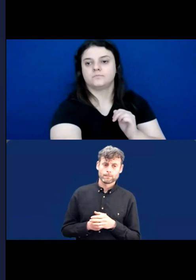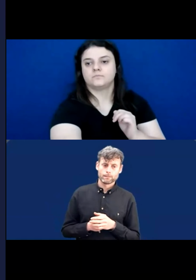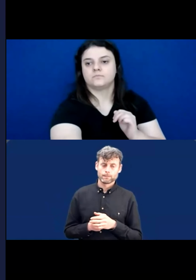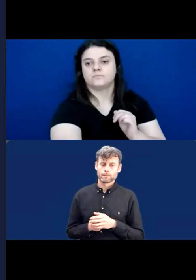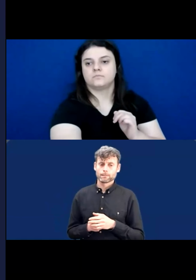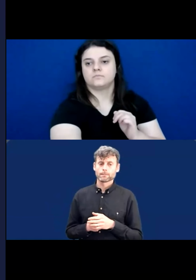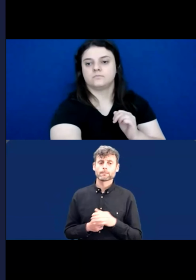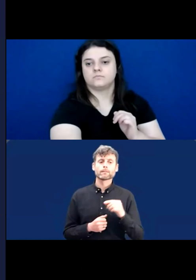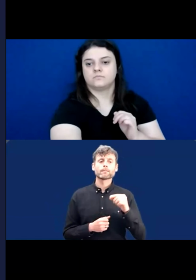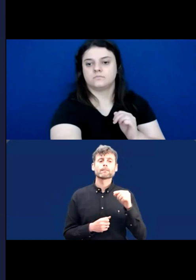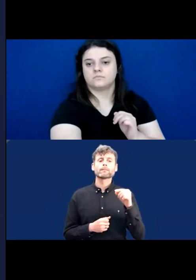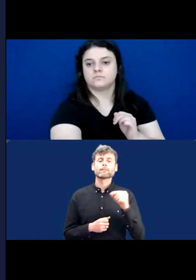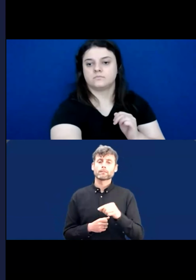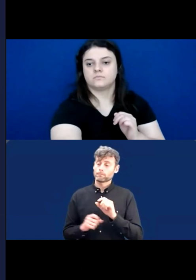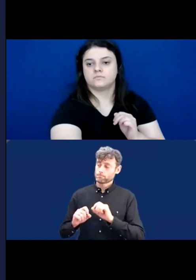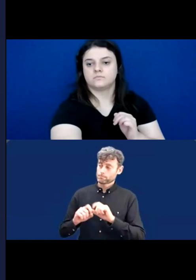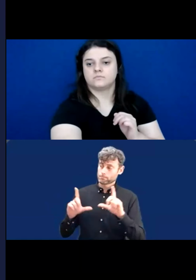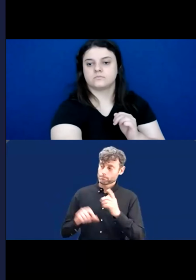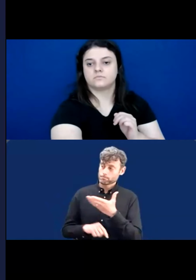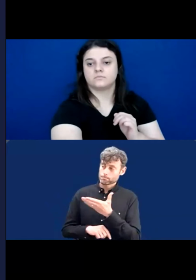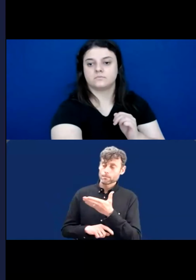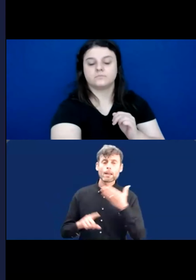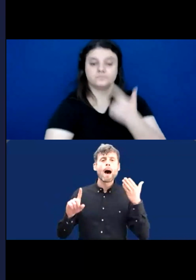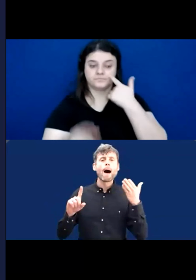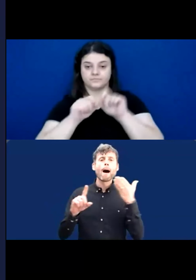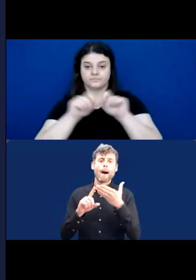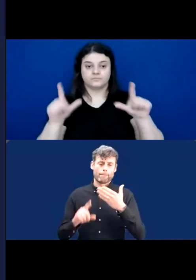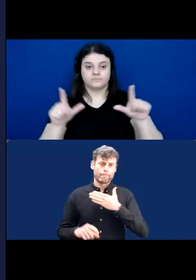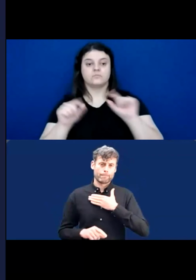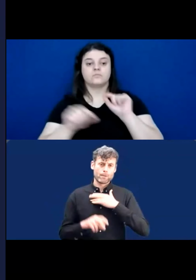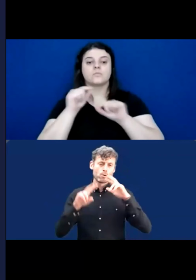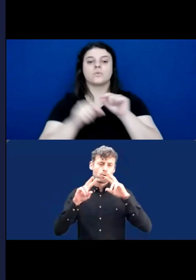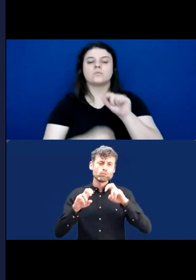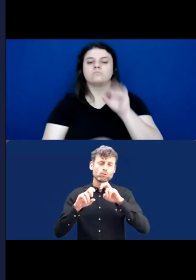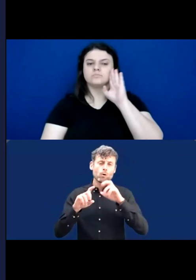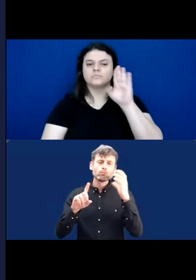On this next slide, you see the aim of the study, and this was to